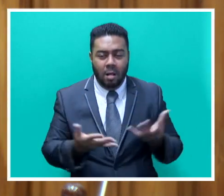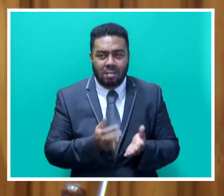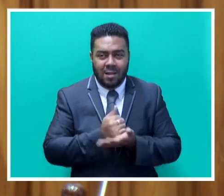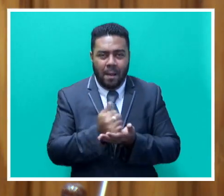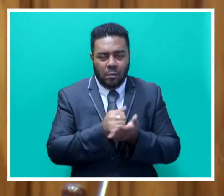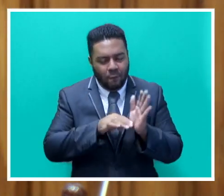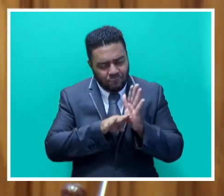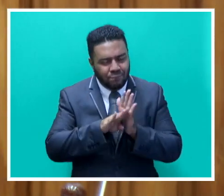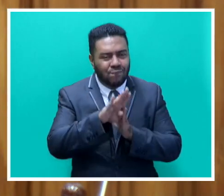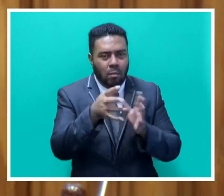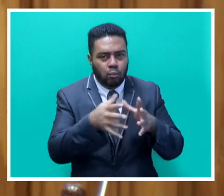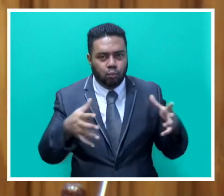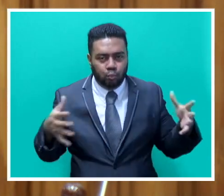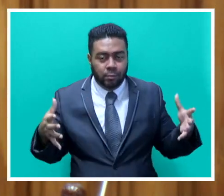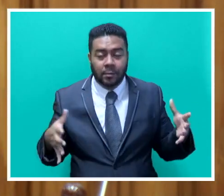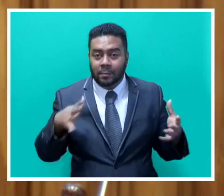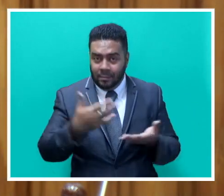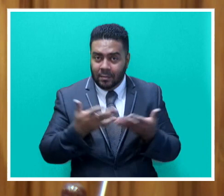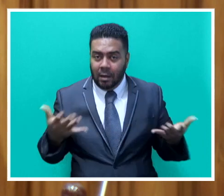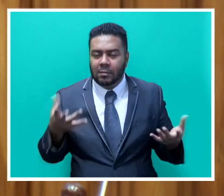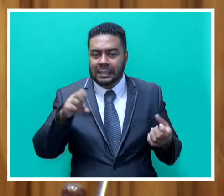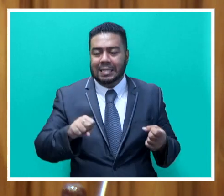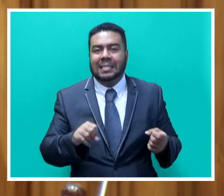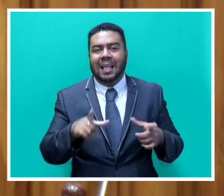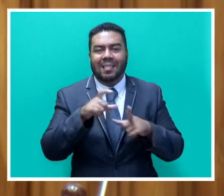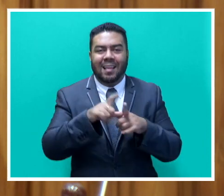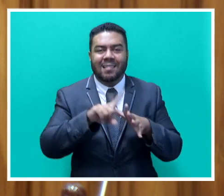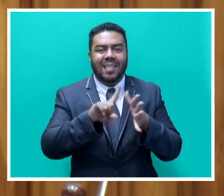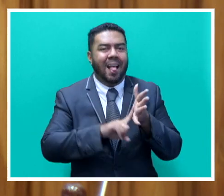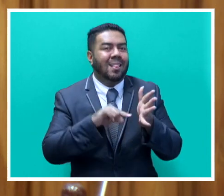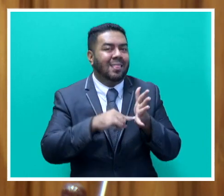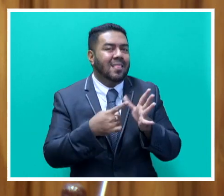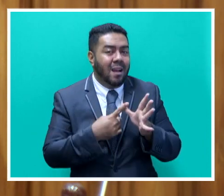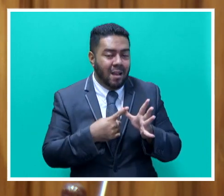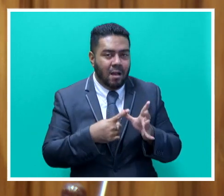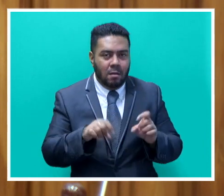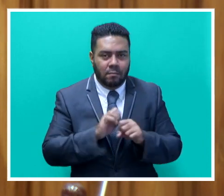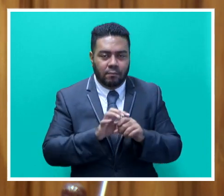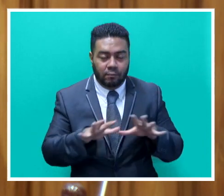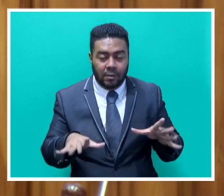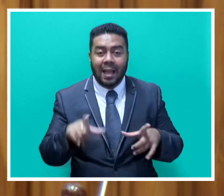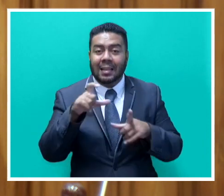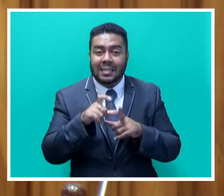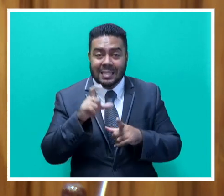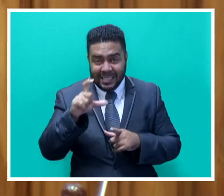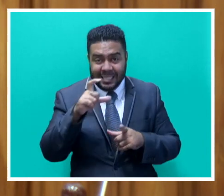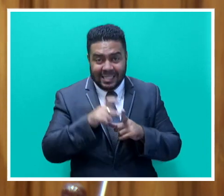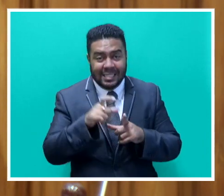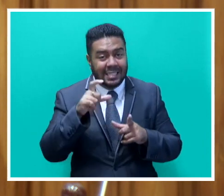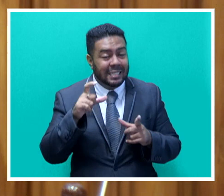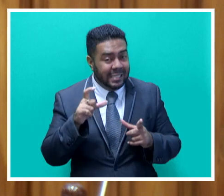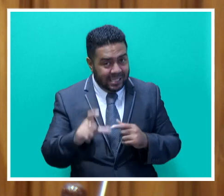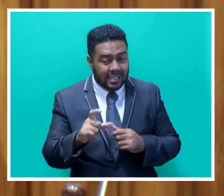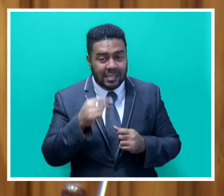the variants, and in this case, at this moment, it is the Delta variant, which according to the Center for Disease Control, it